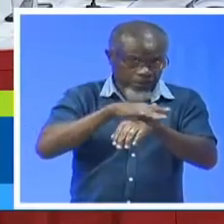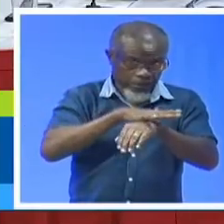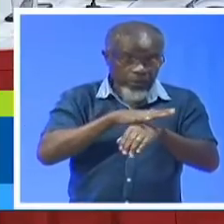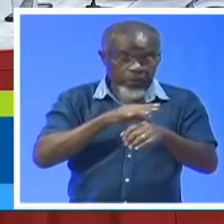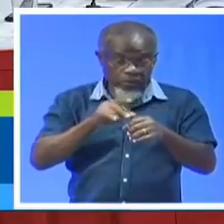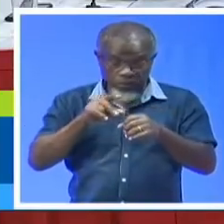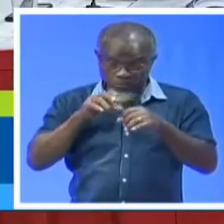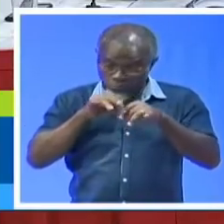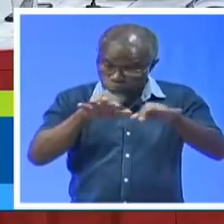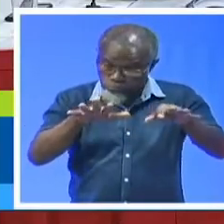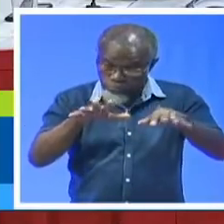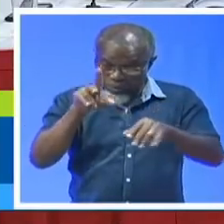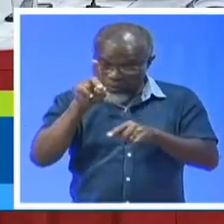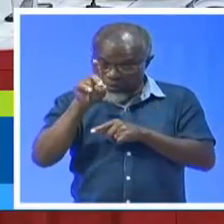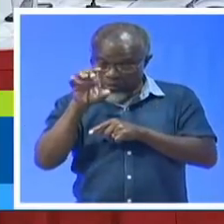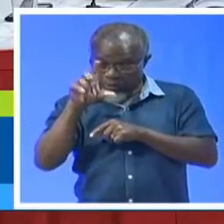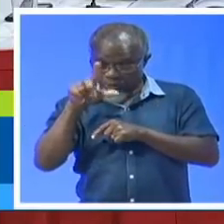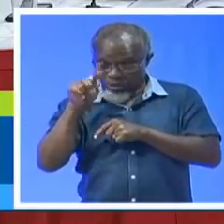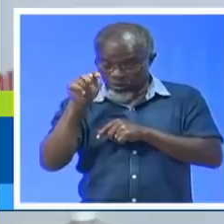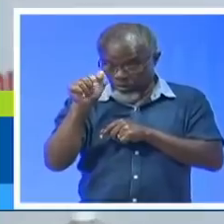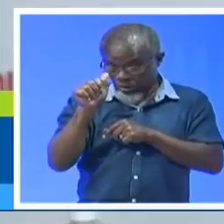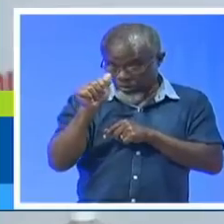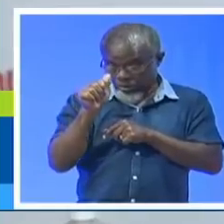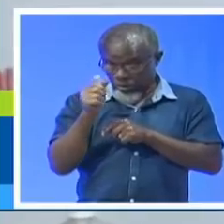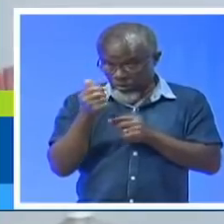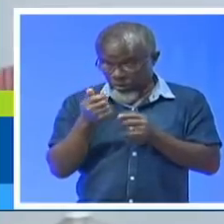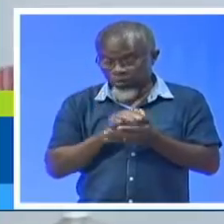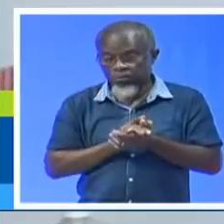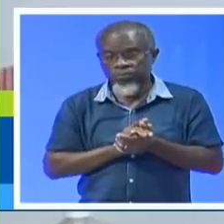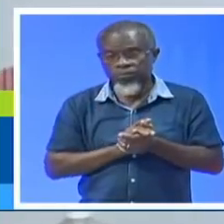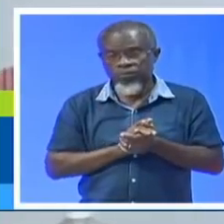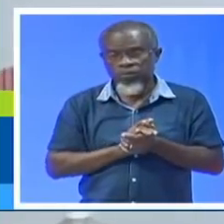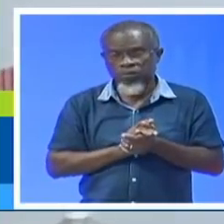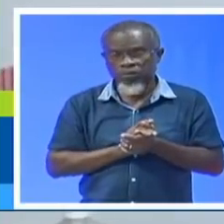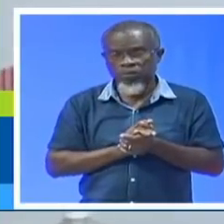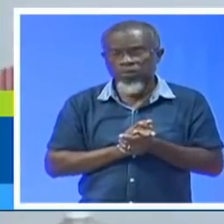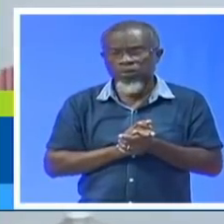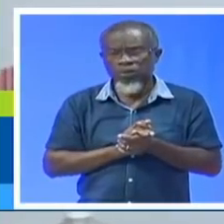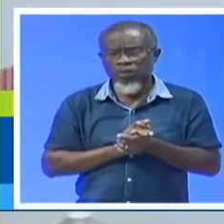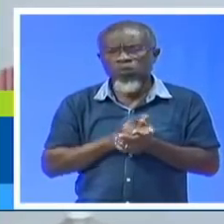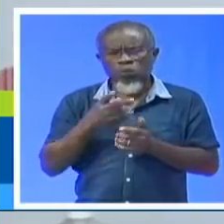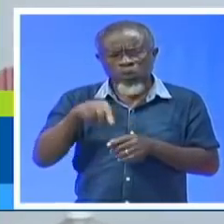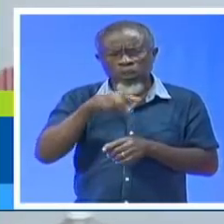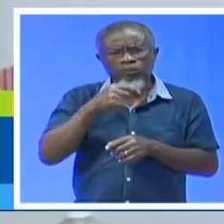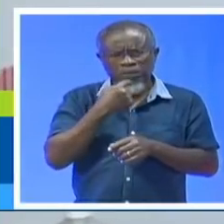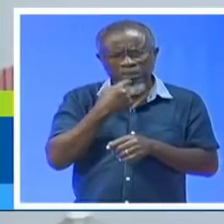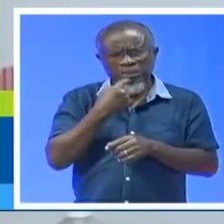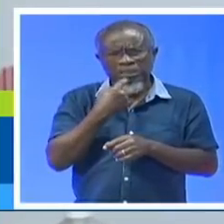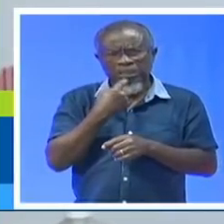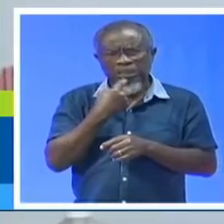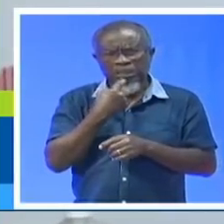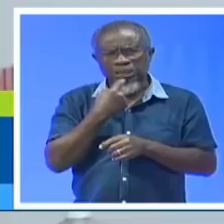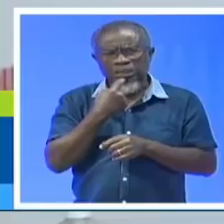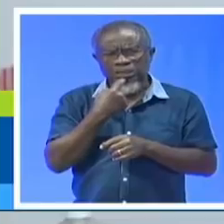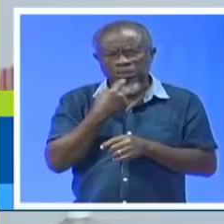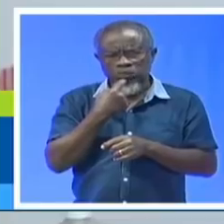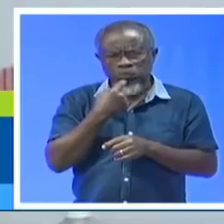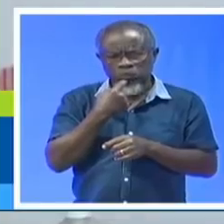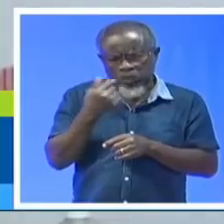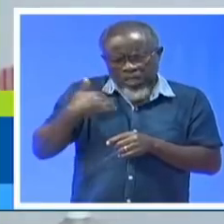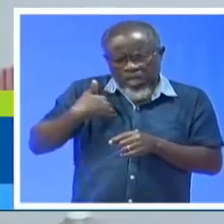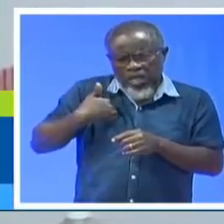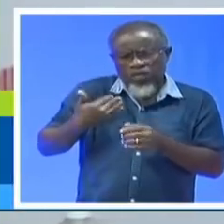Okay, thank you for the question. I do believe that we have already outlined that. We've said that as that particular variant, which is